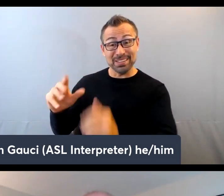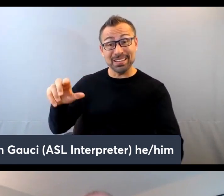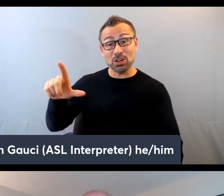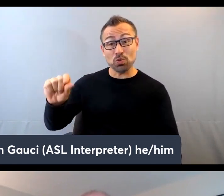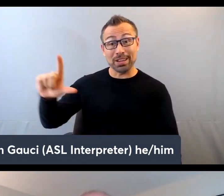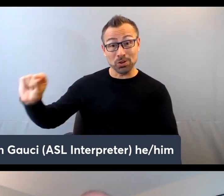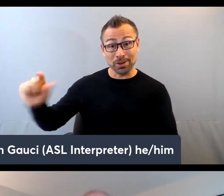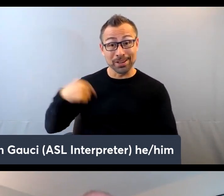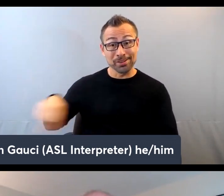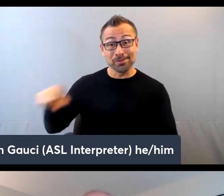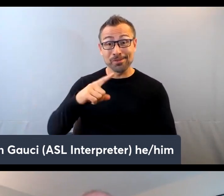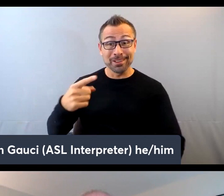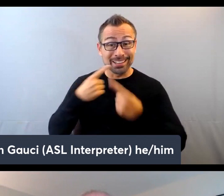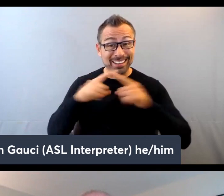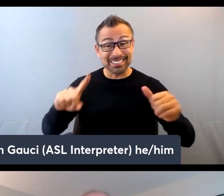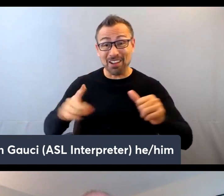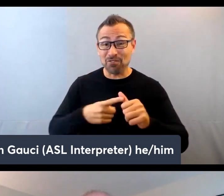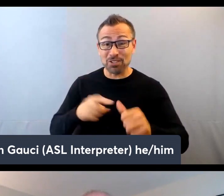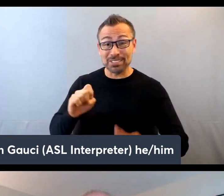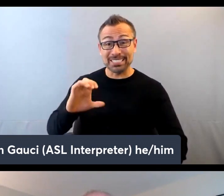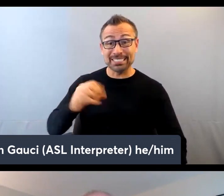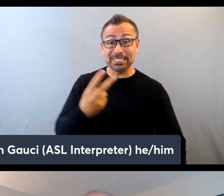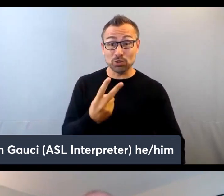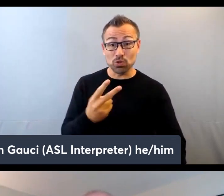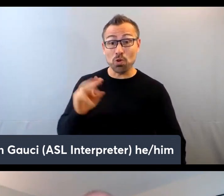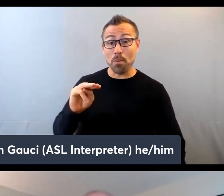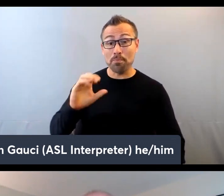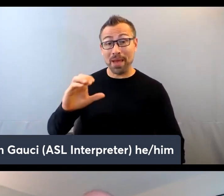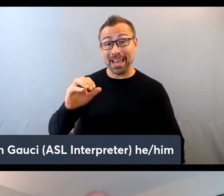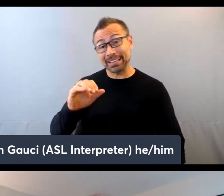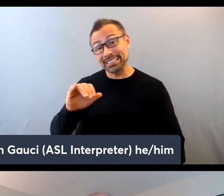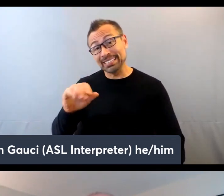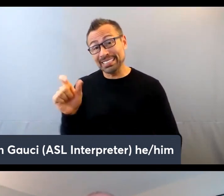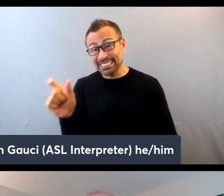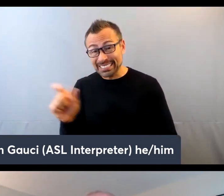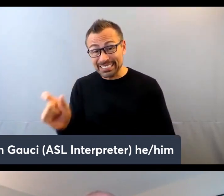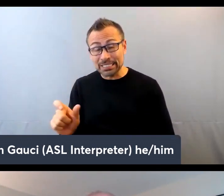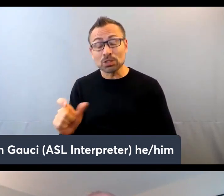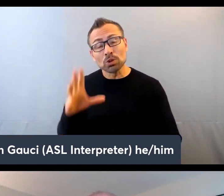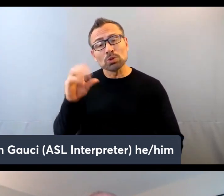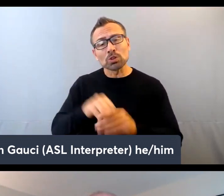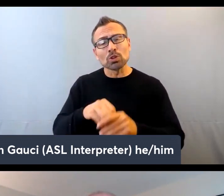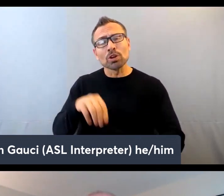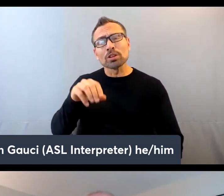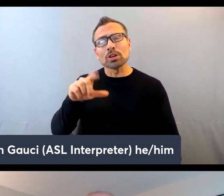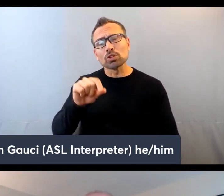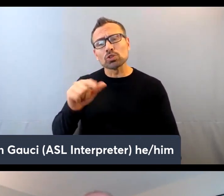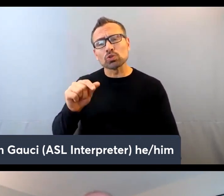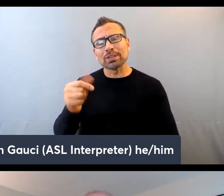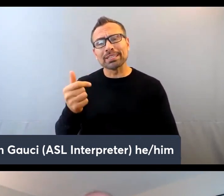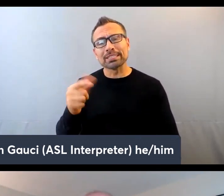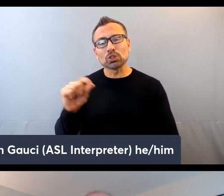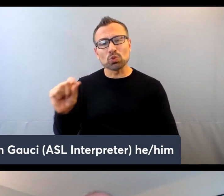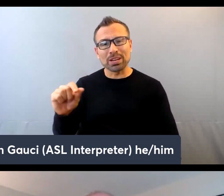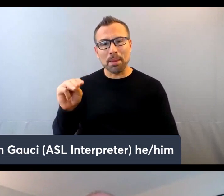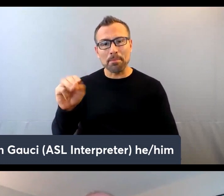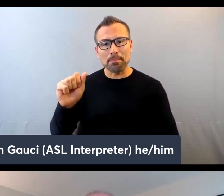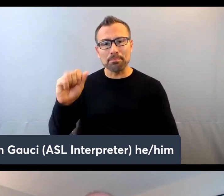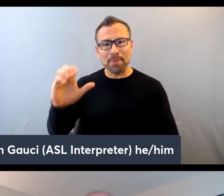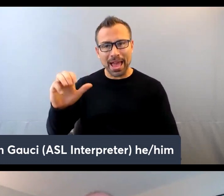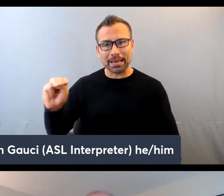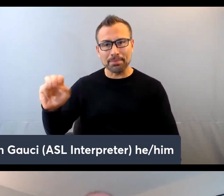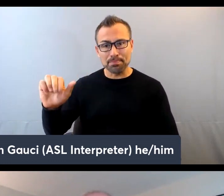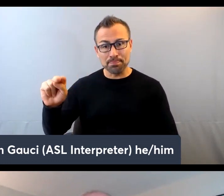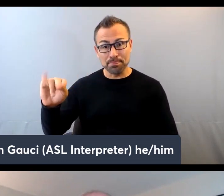instance, which was based on the 2018 Mac Mini. And now, just about a